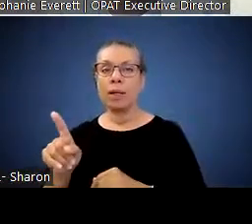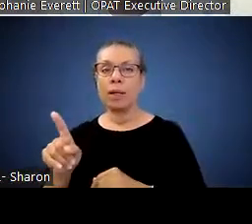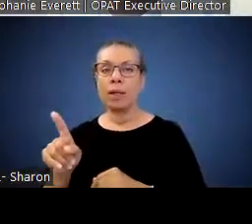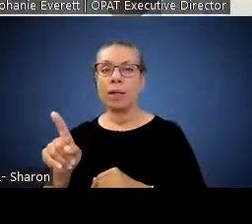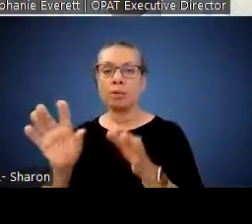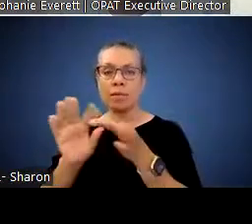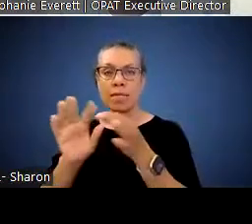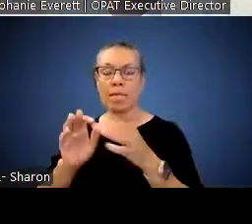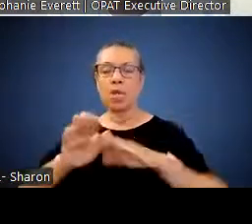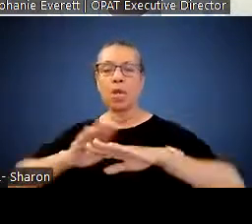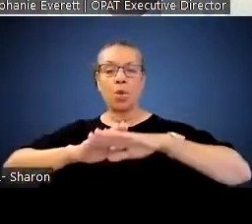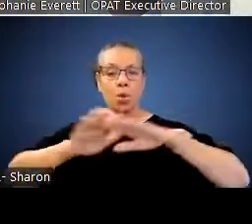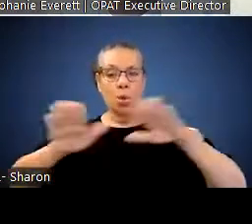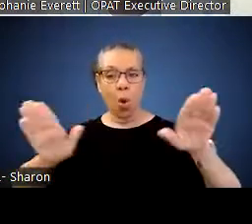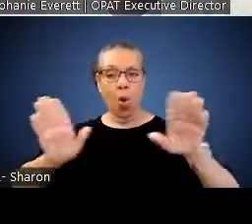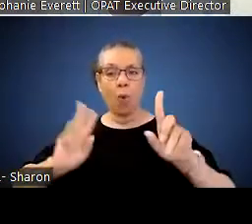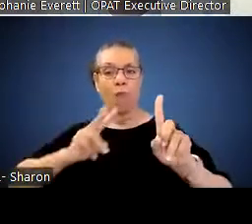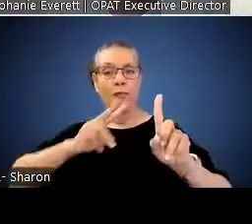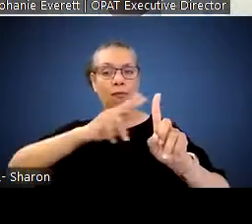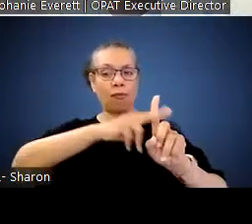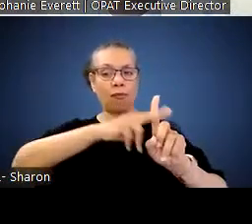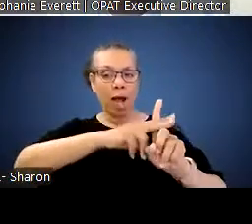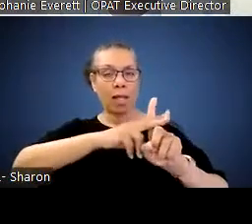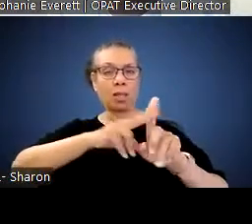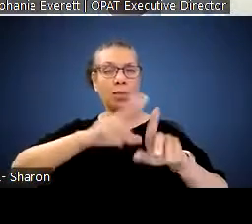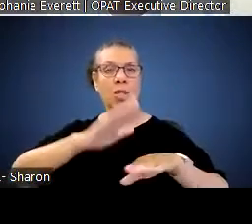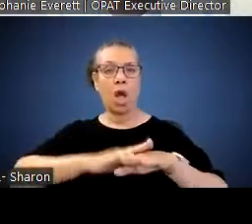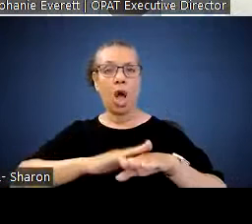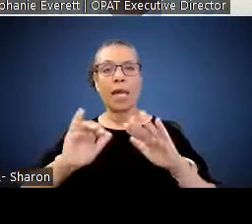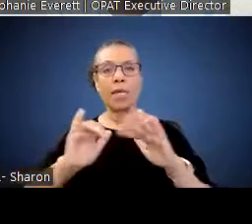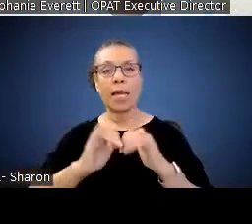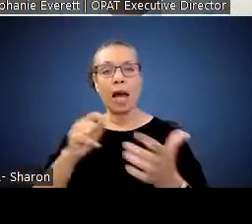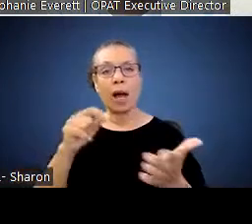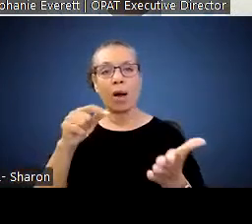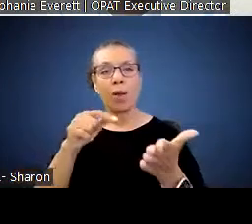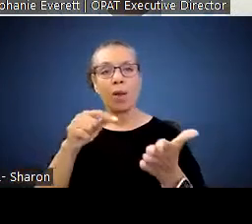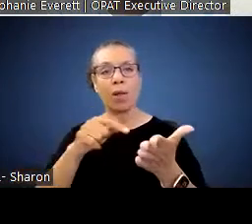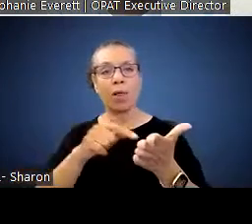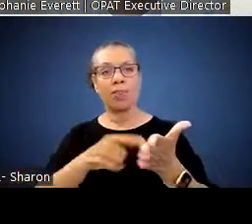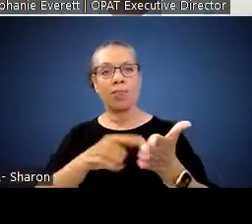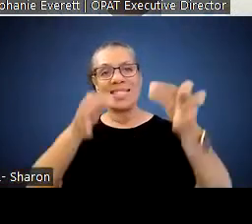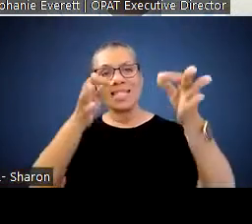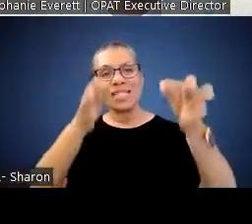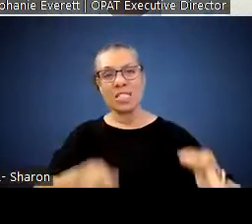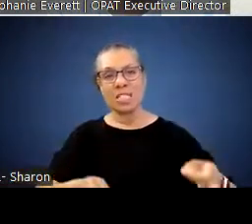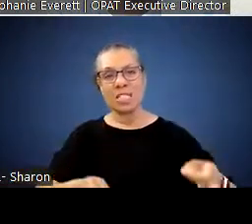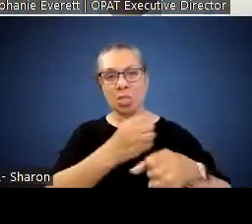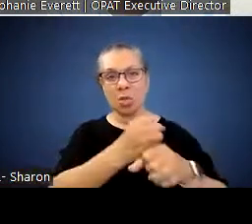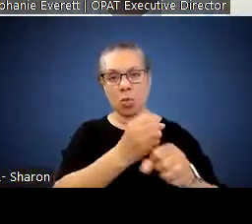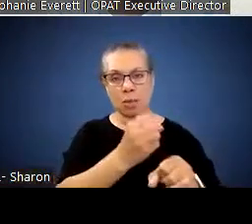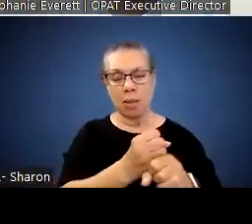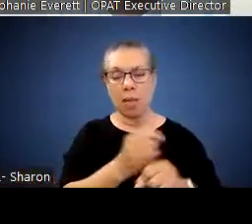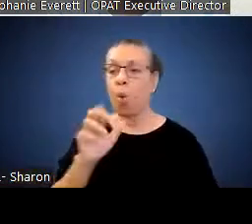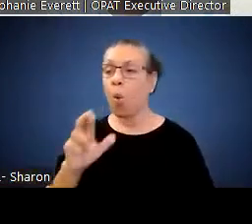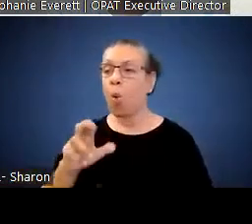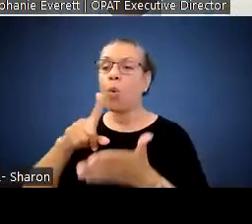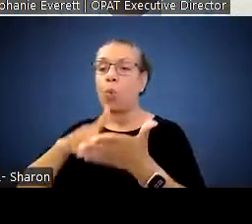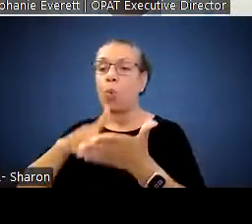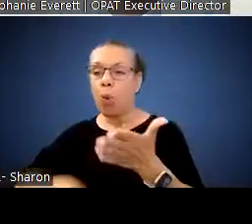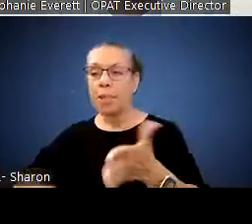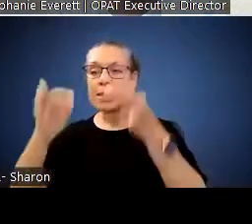were no files on how the decision was reached or what decision was